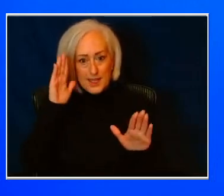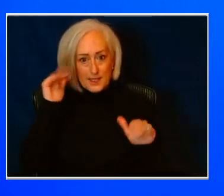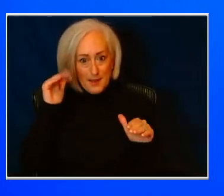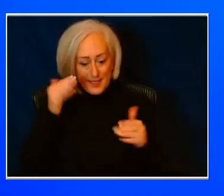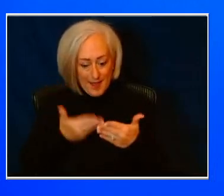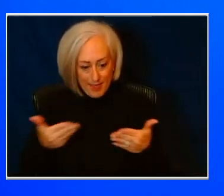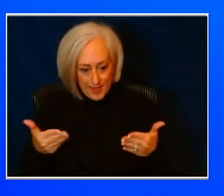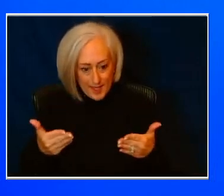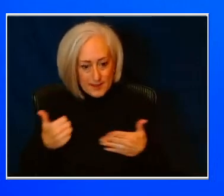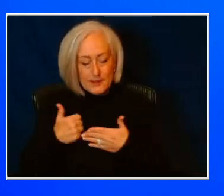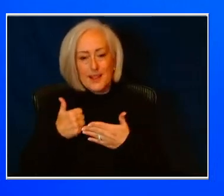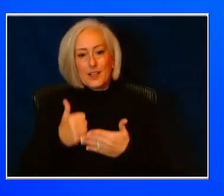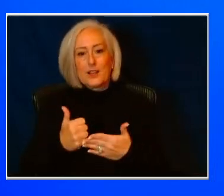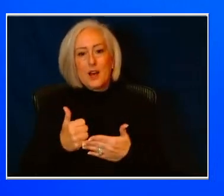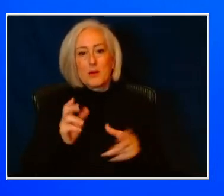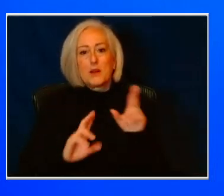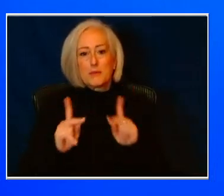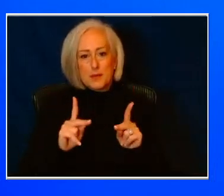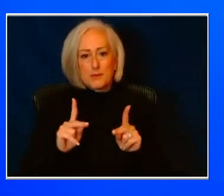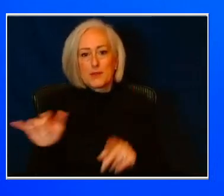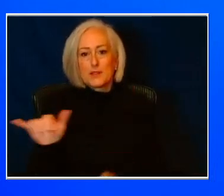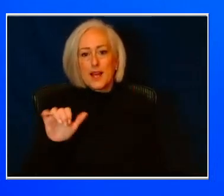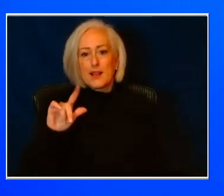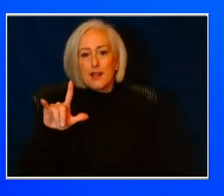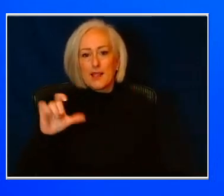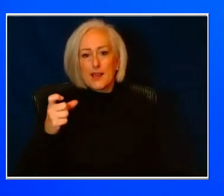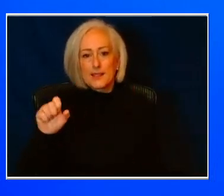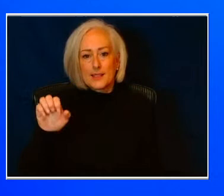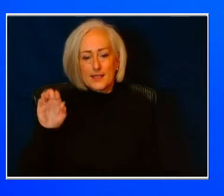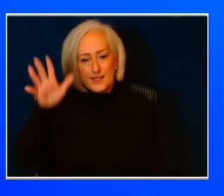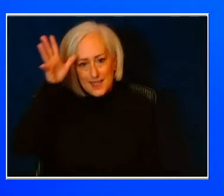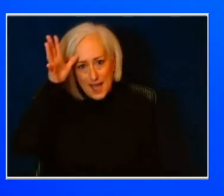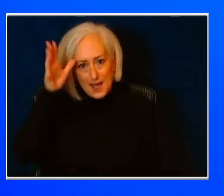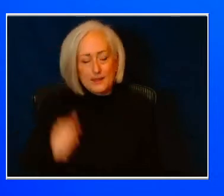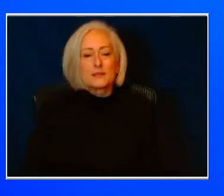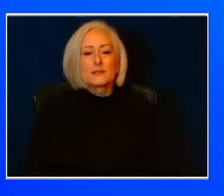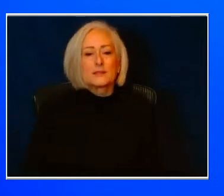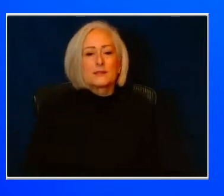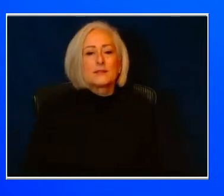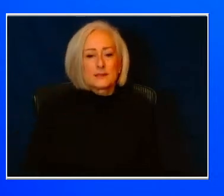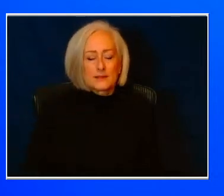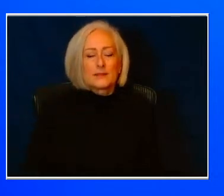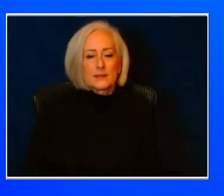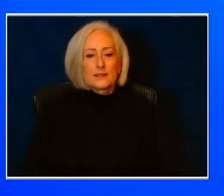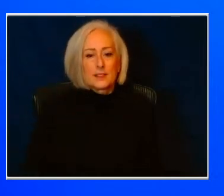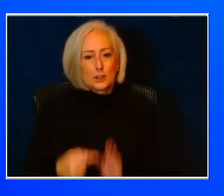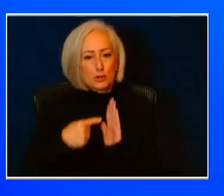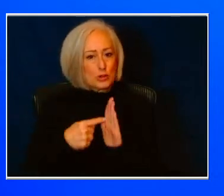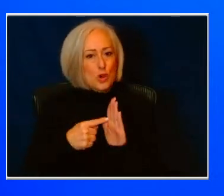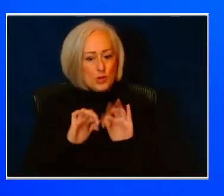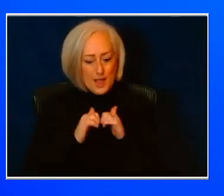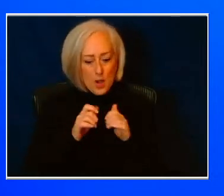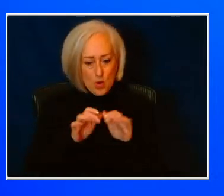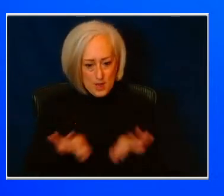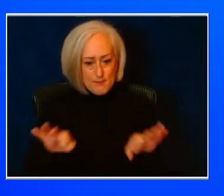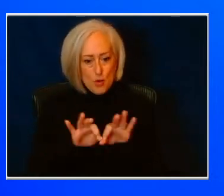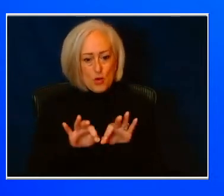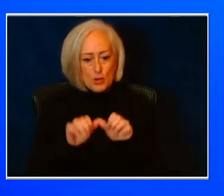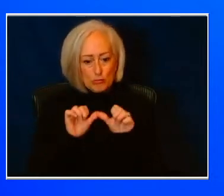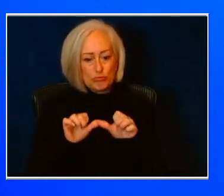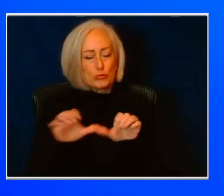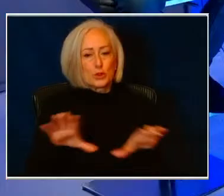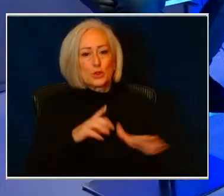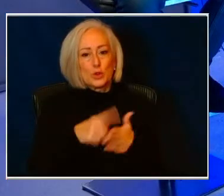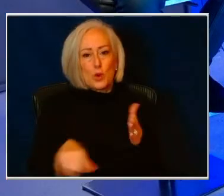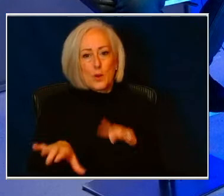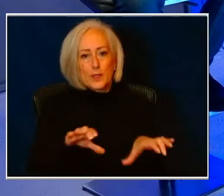like what Alexis's dad. So I think that shows how important it is to keep on doing what we are doing, and